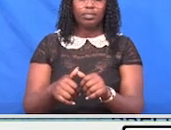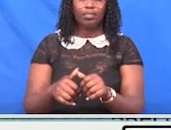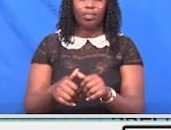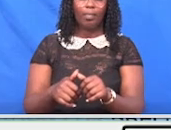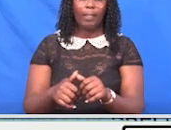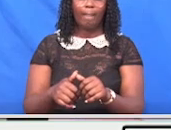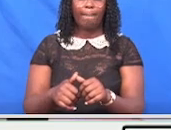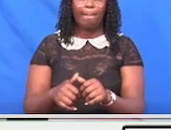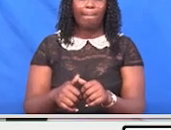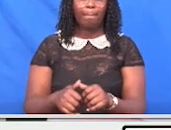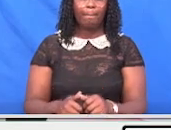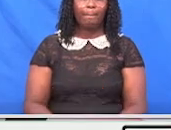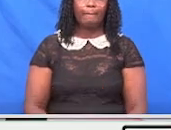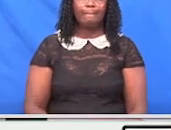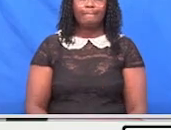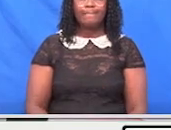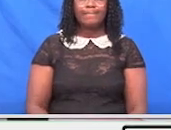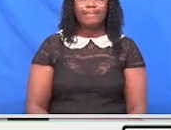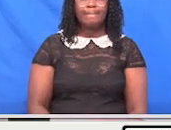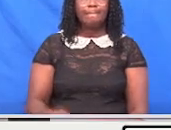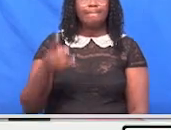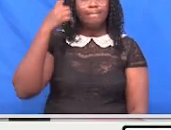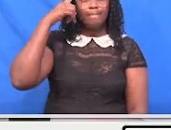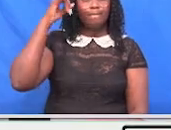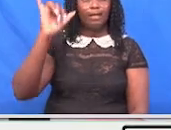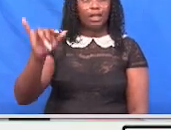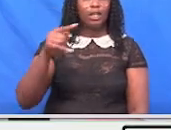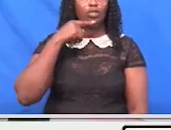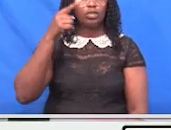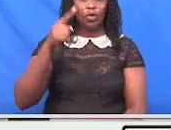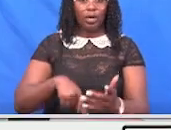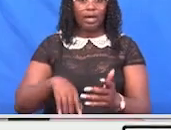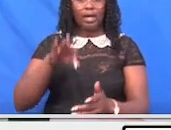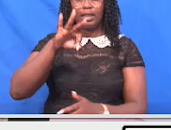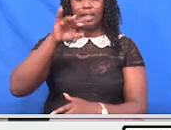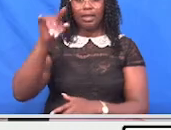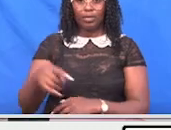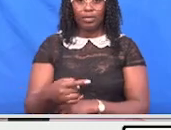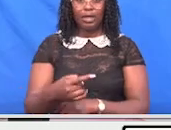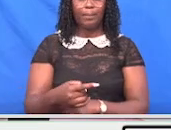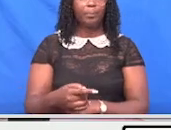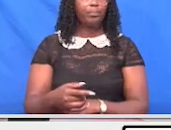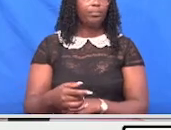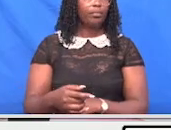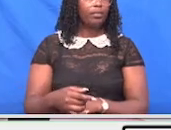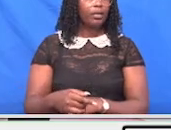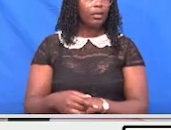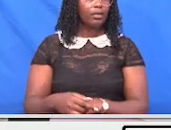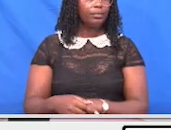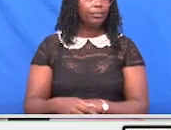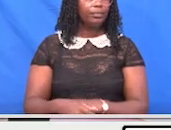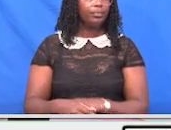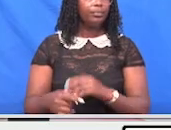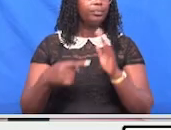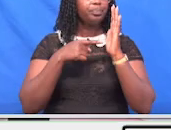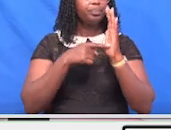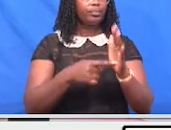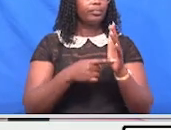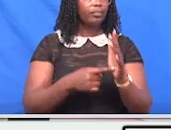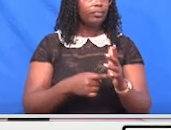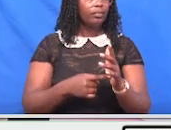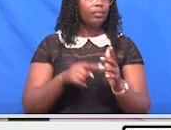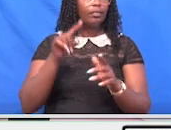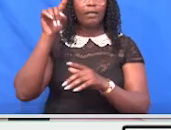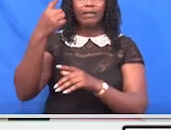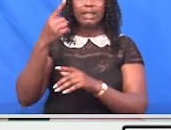So for the search, you've told us 3,000. 3,000. Right. So when we, for instance, this is the first step.